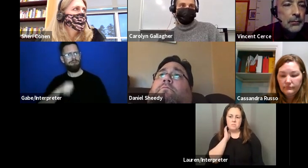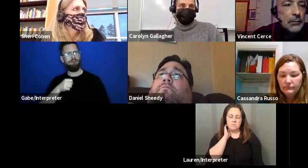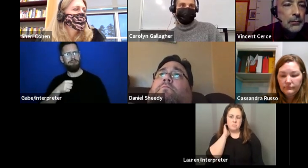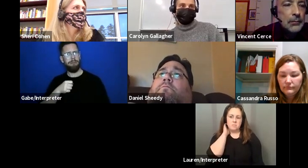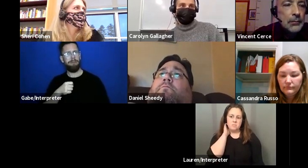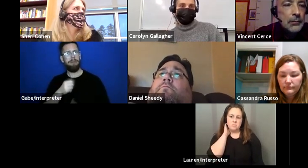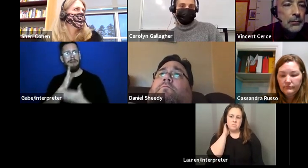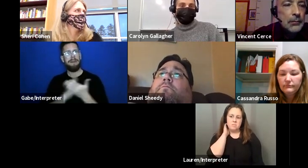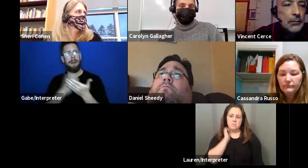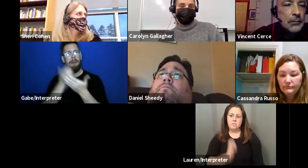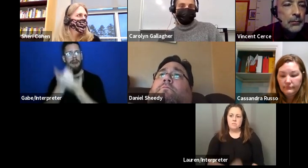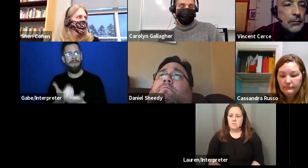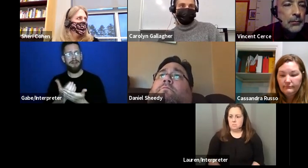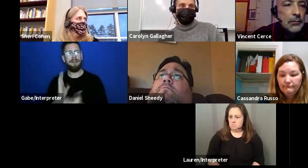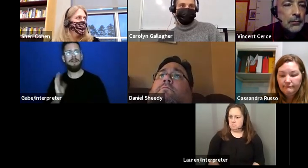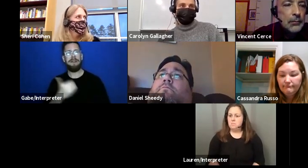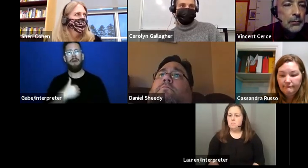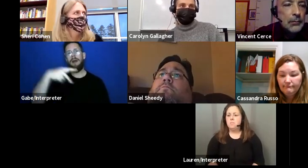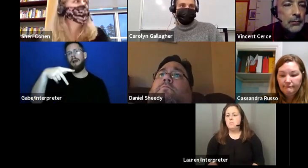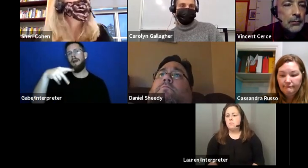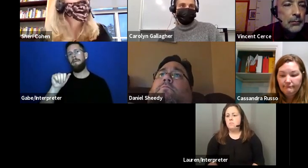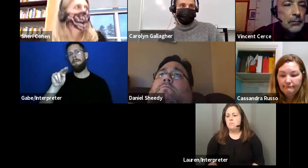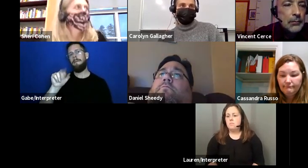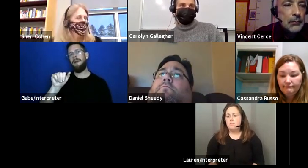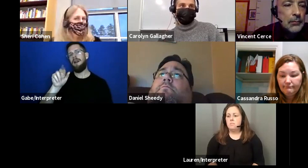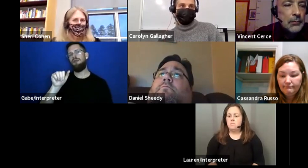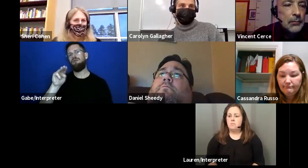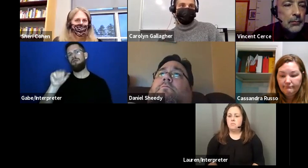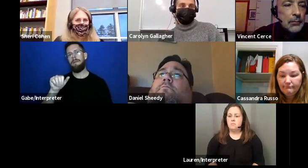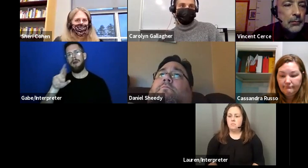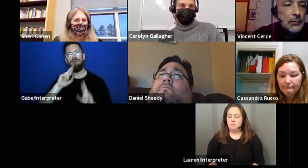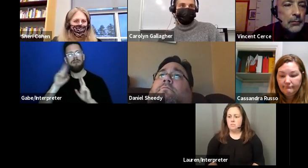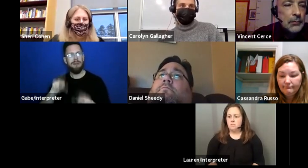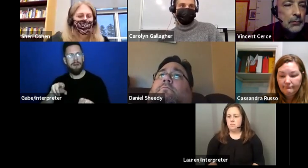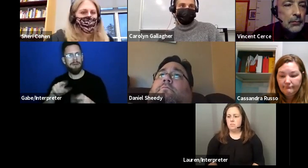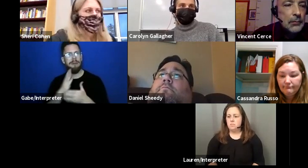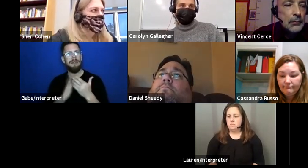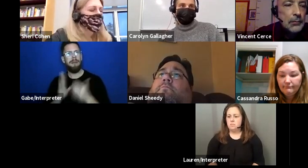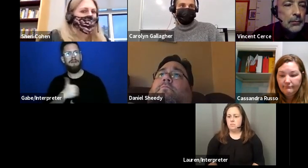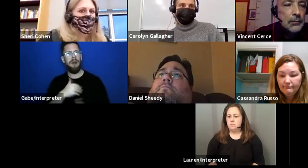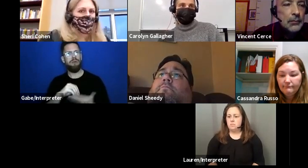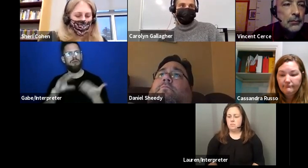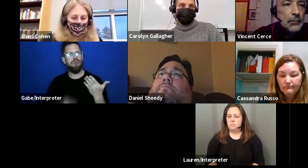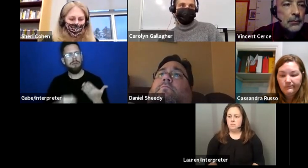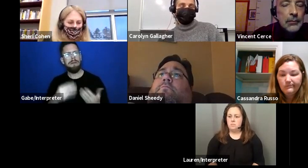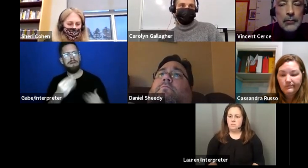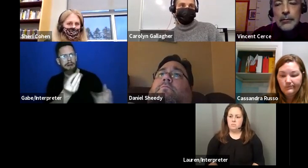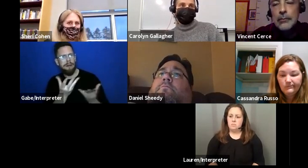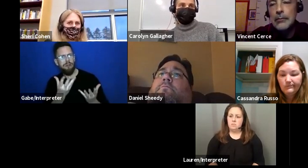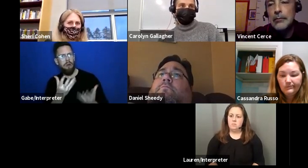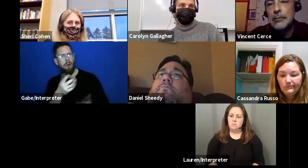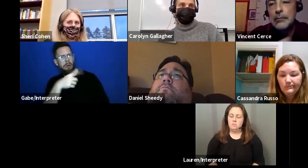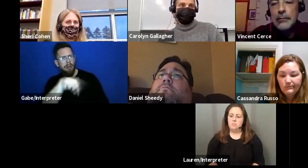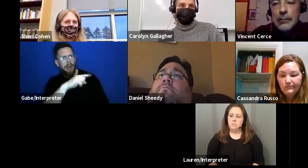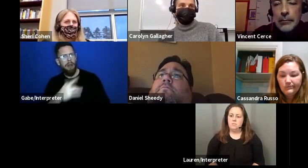some of our panorama survey results, where our students were talking to us and saying that they felt supported, or that we had issues.